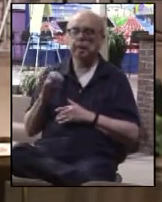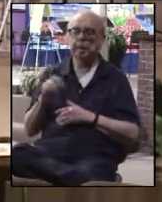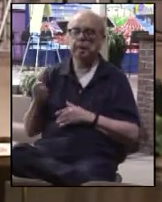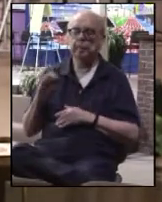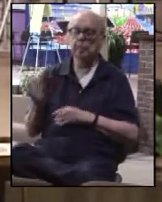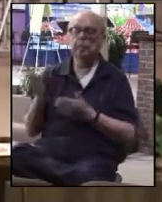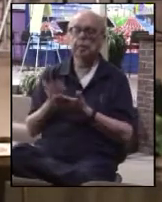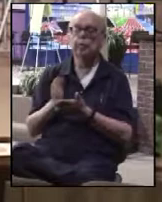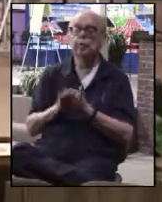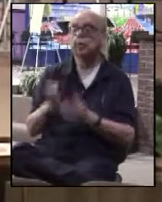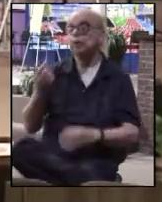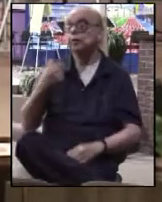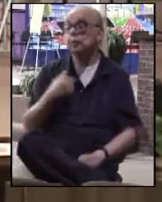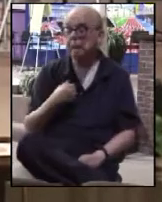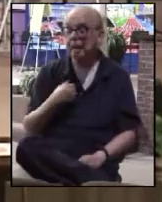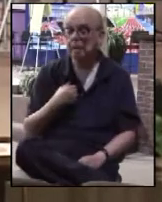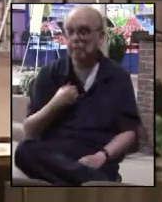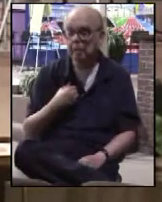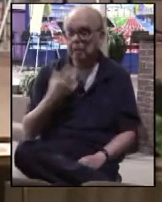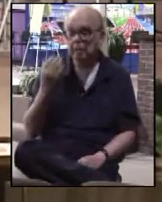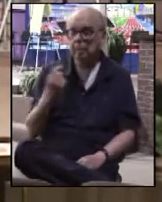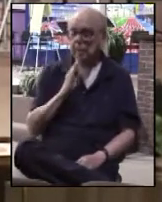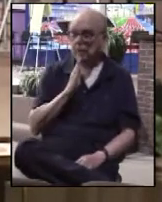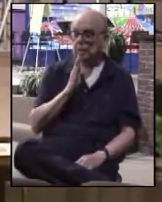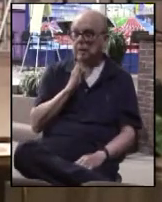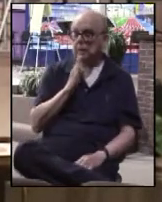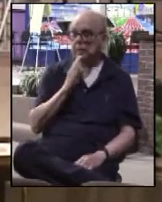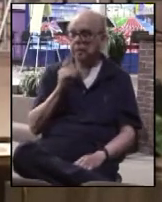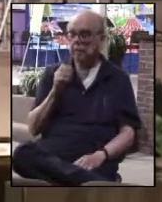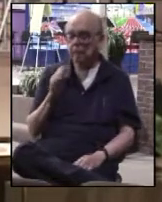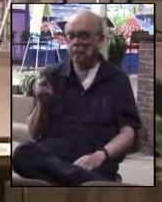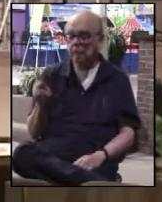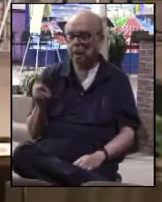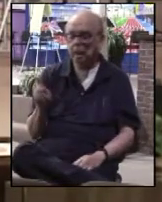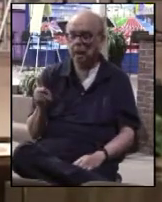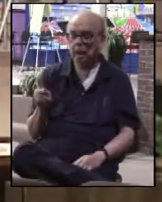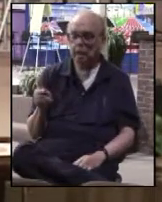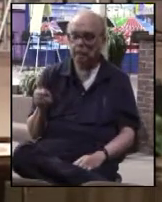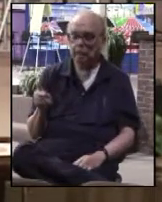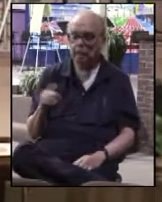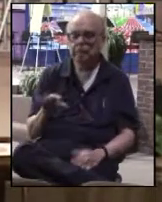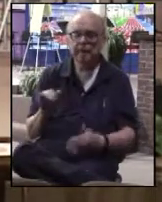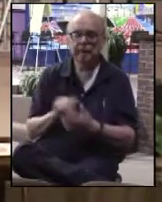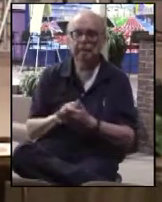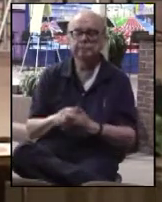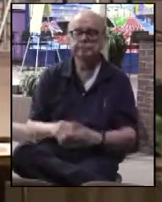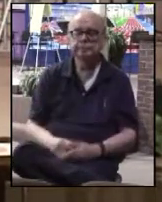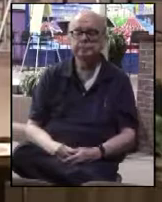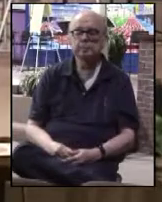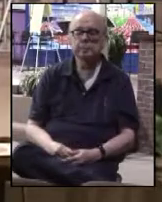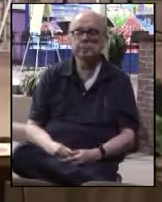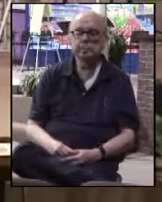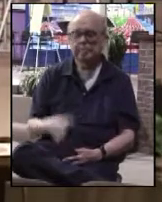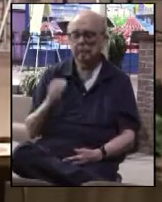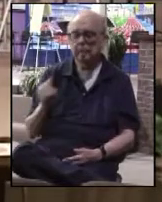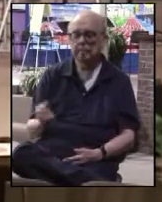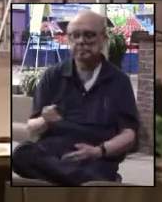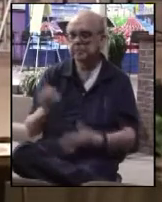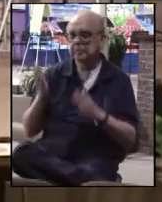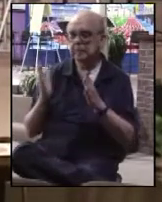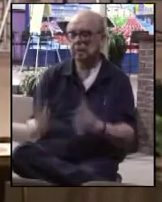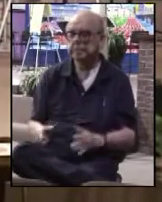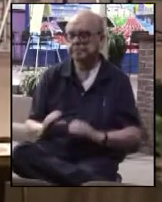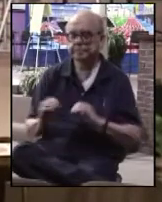because I want to talk to the cook who did my my cooking because the server